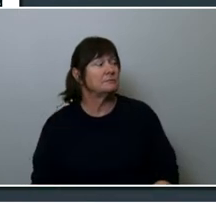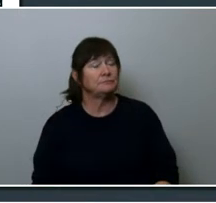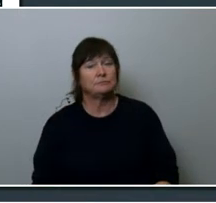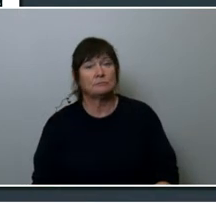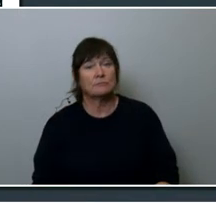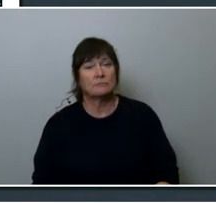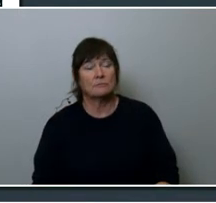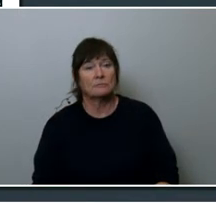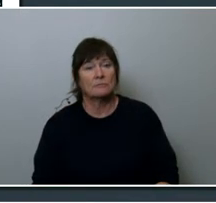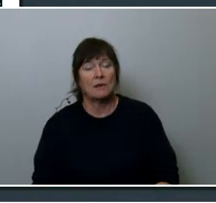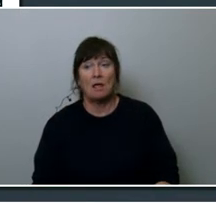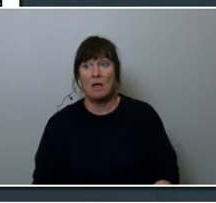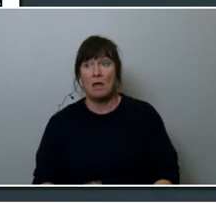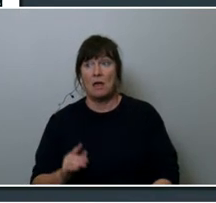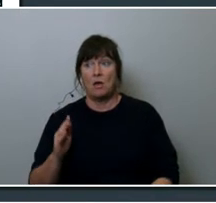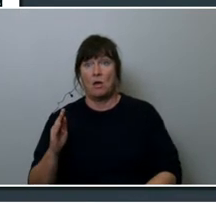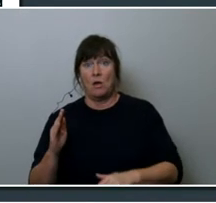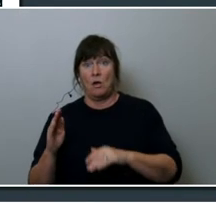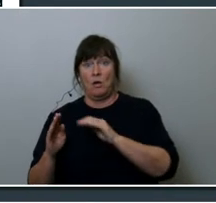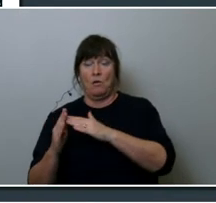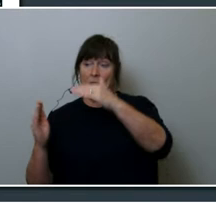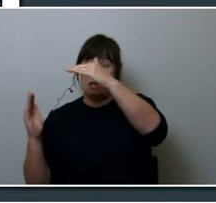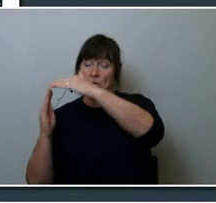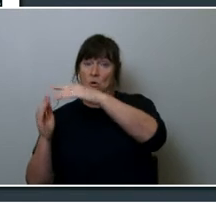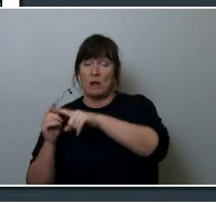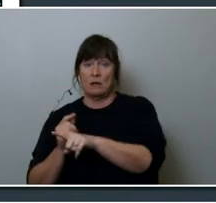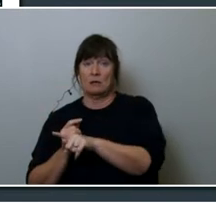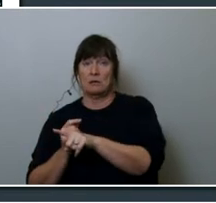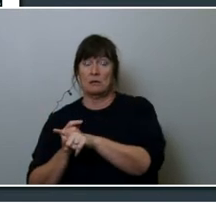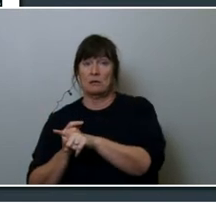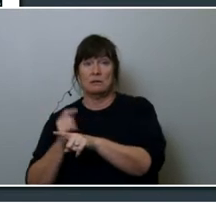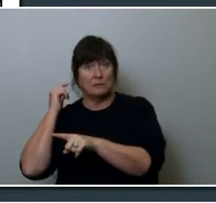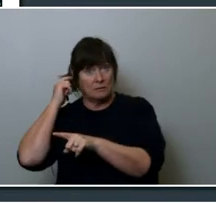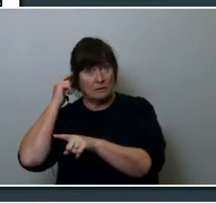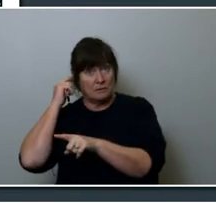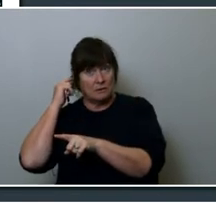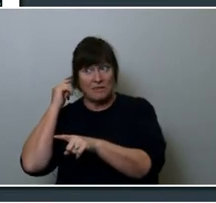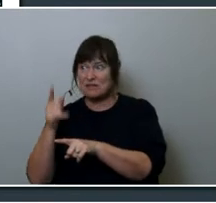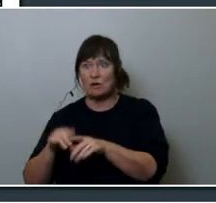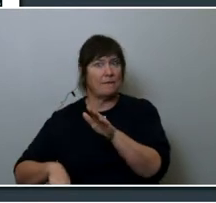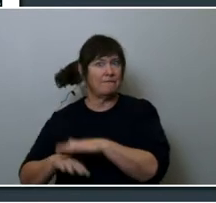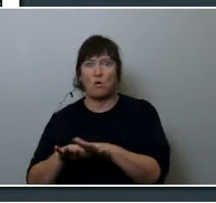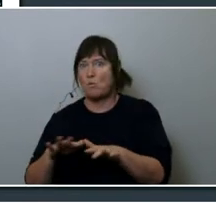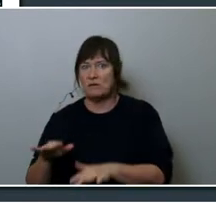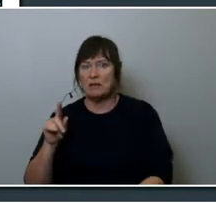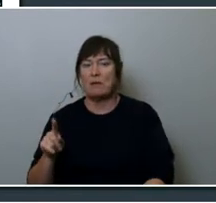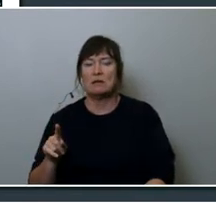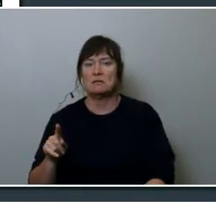if you can see up on the right-hand corner, that's what it's like, you know, and that's not as busy as it gets, but there's lots